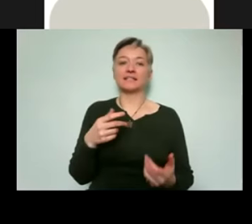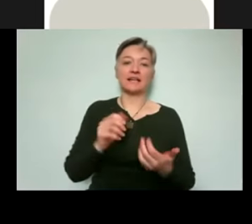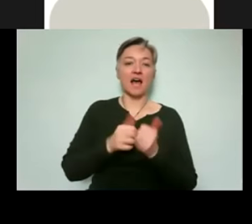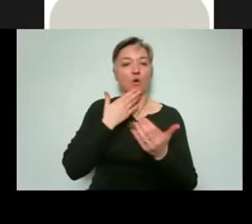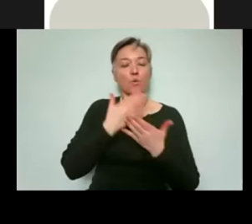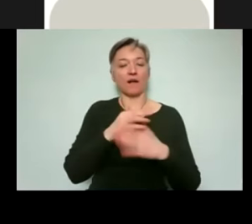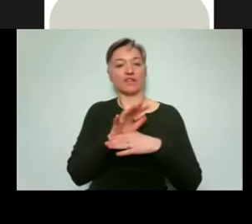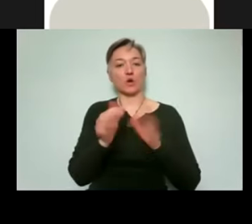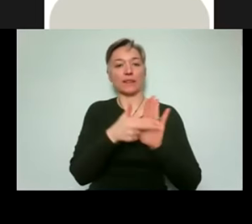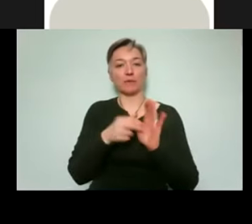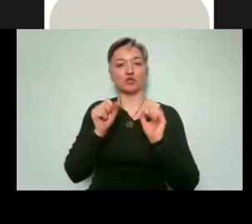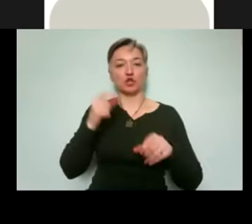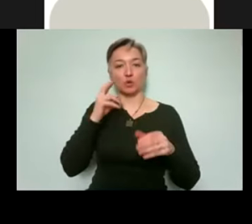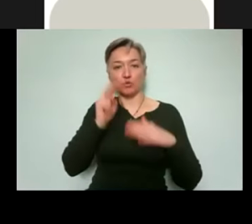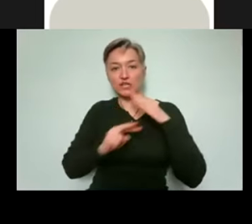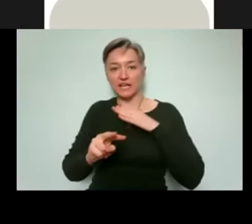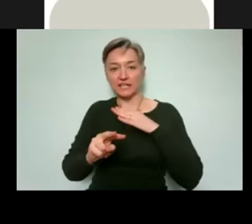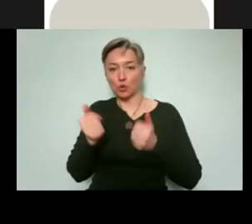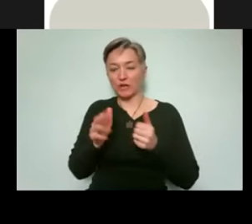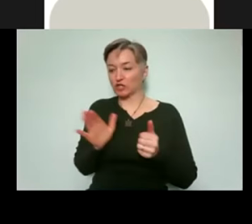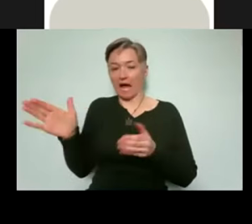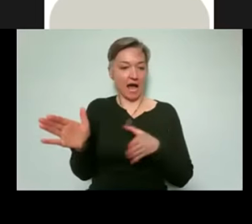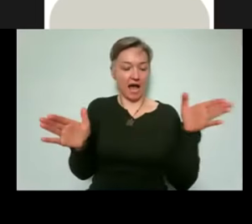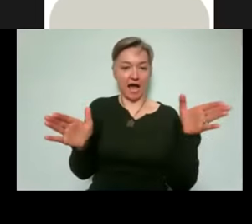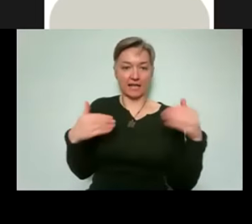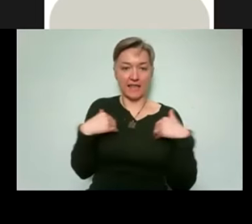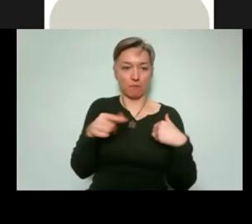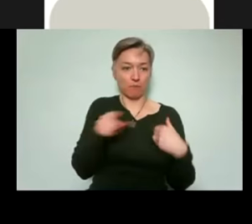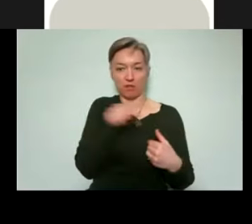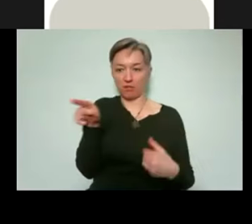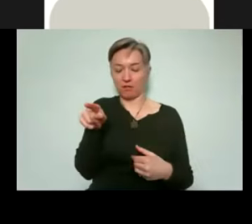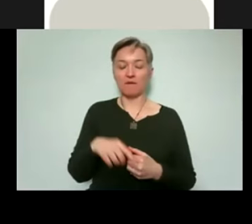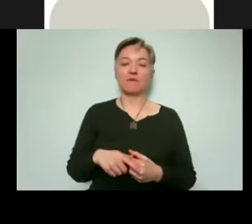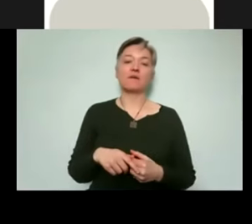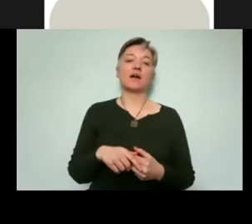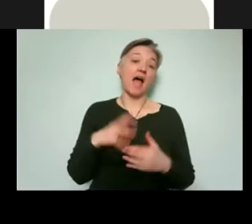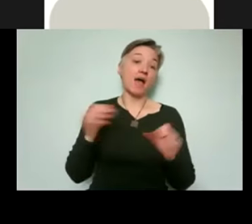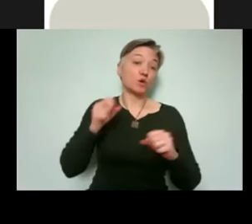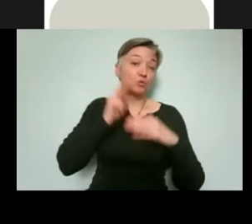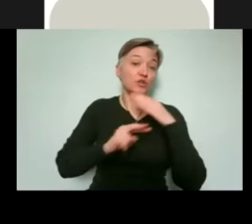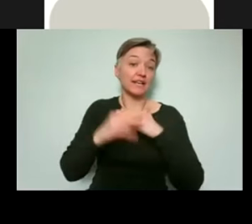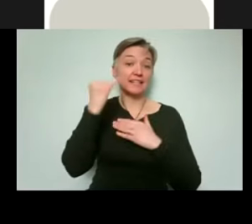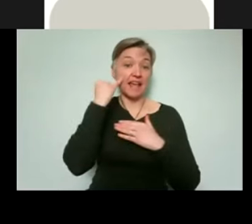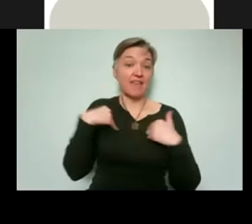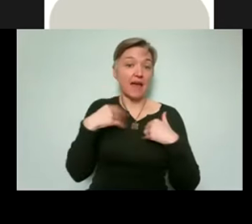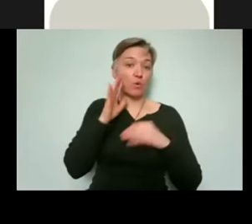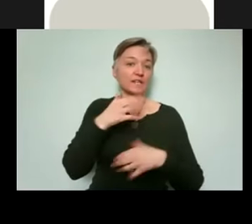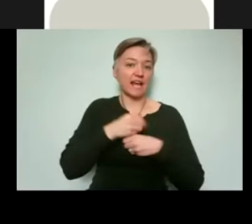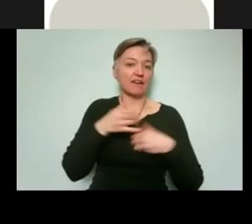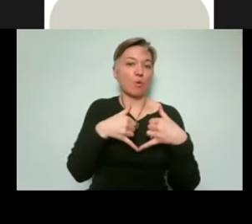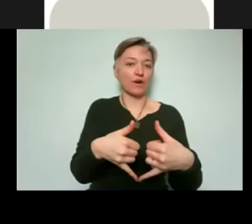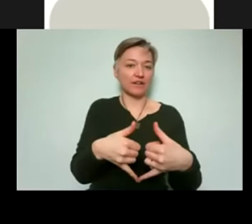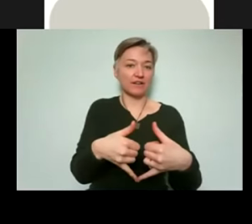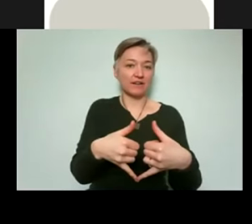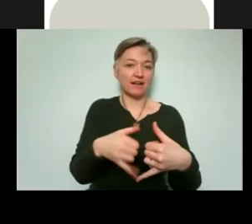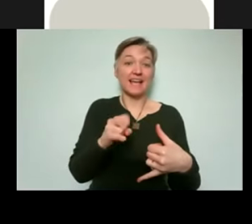which side the animal went to, which is really good at. Also, we're also able to predict whether or not the animal will get a reward even before